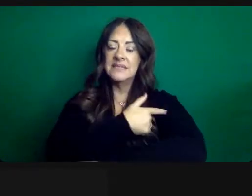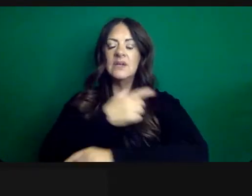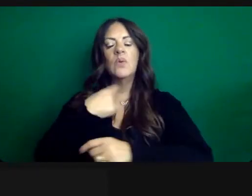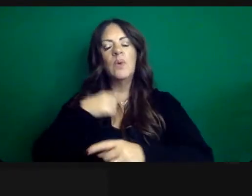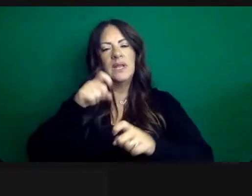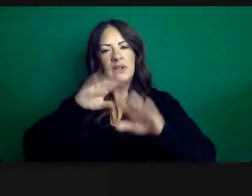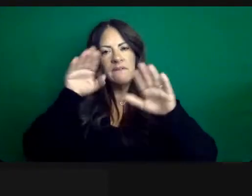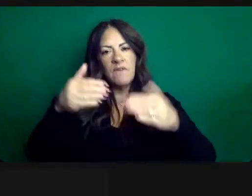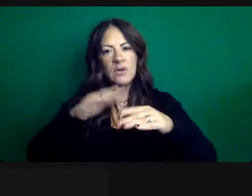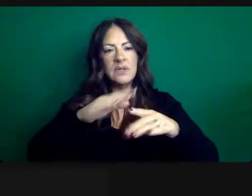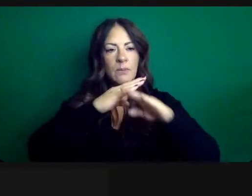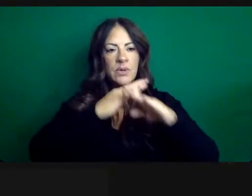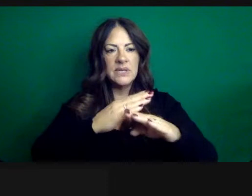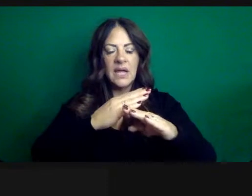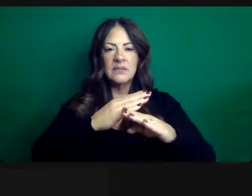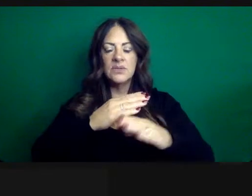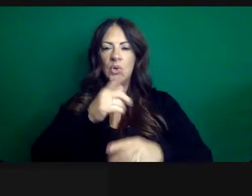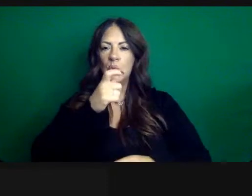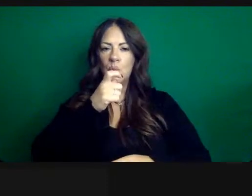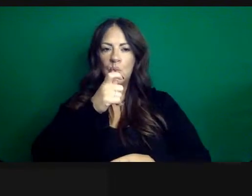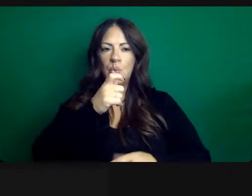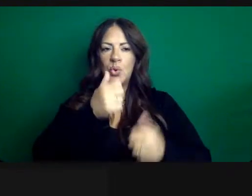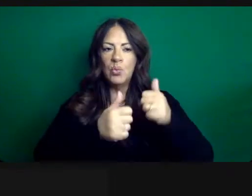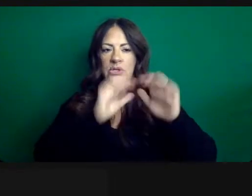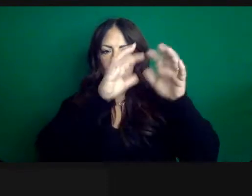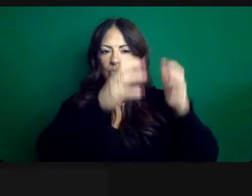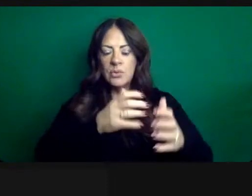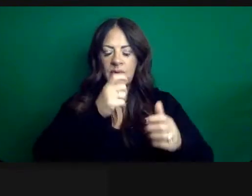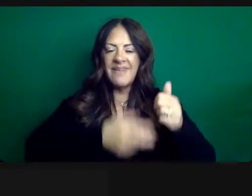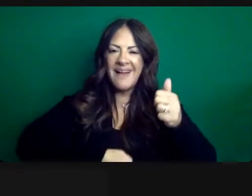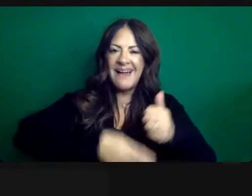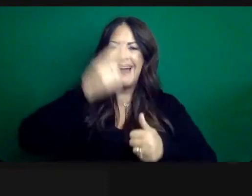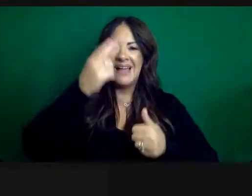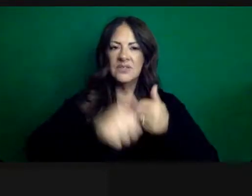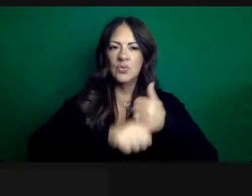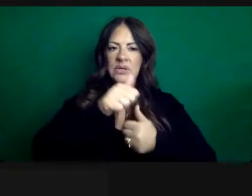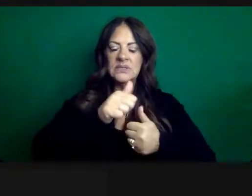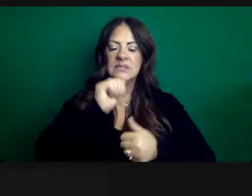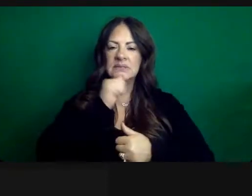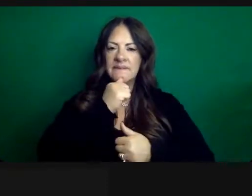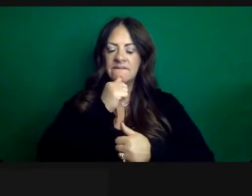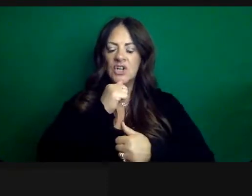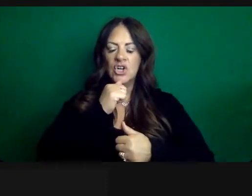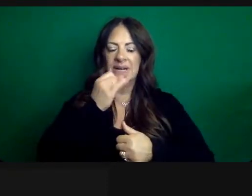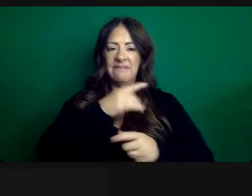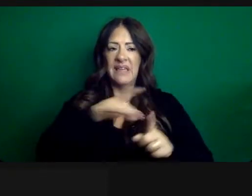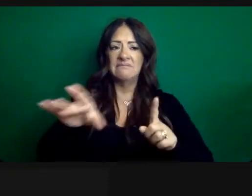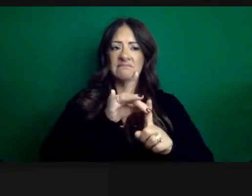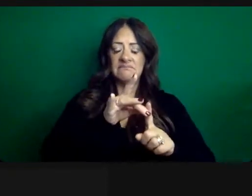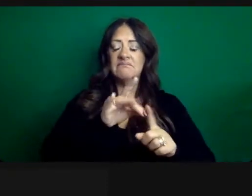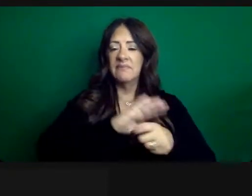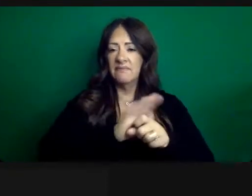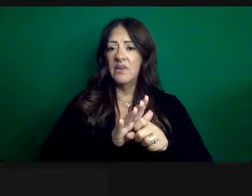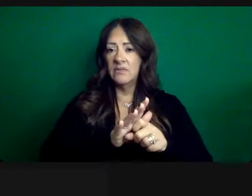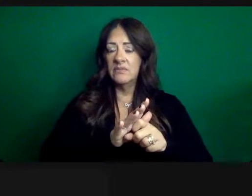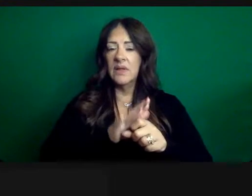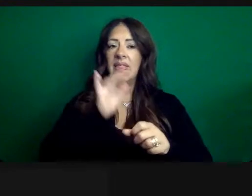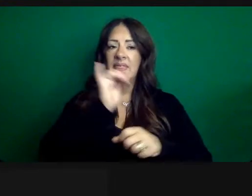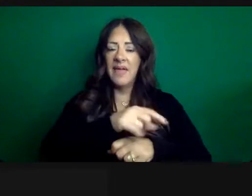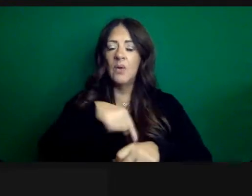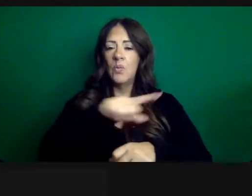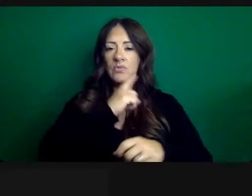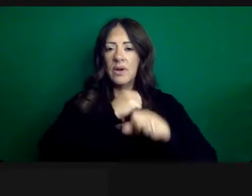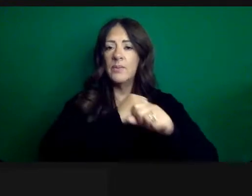protecting those who have the highest risk and those who may suffer the worst consequences from COVID.